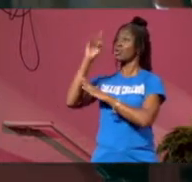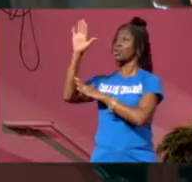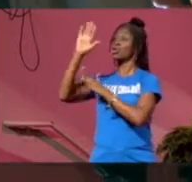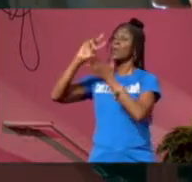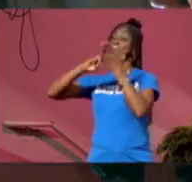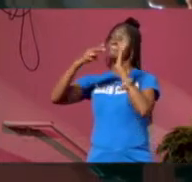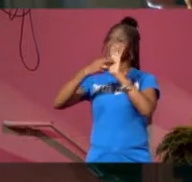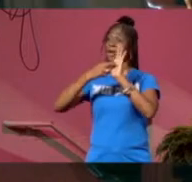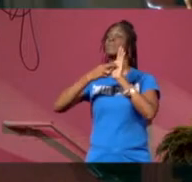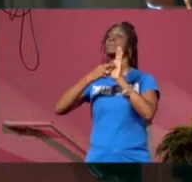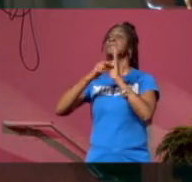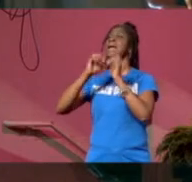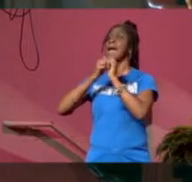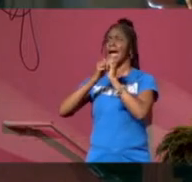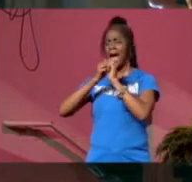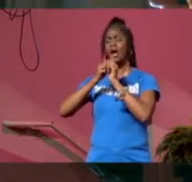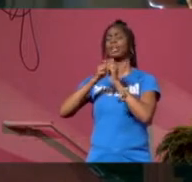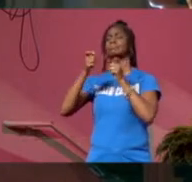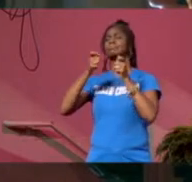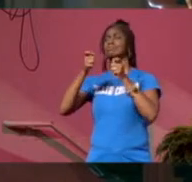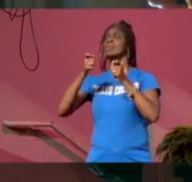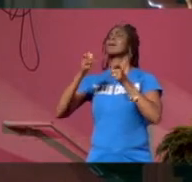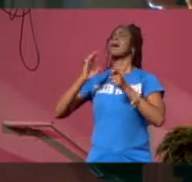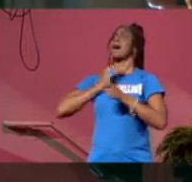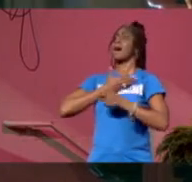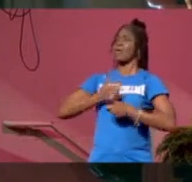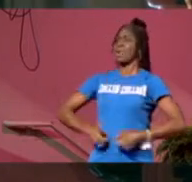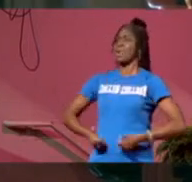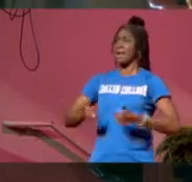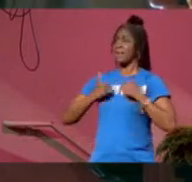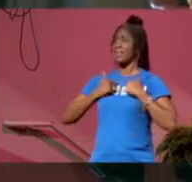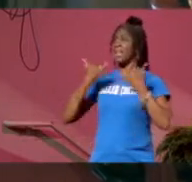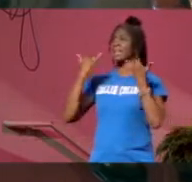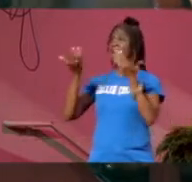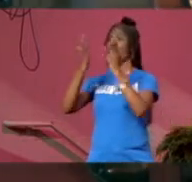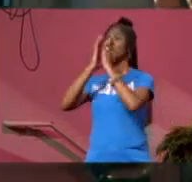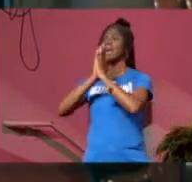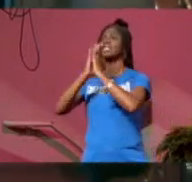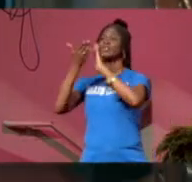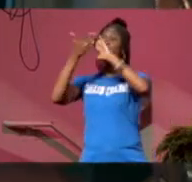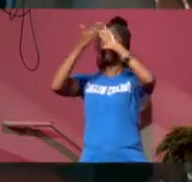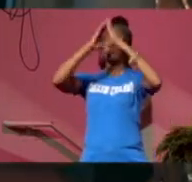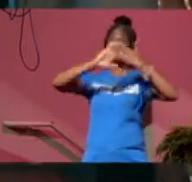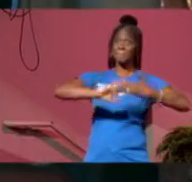can also go with power to discover everything that we need to know.